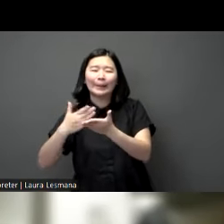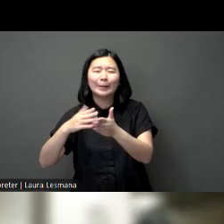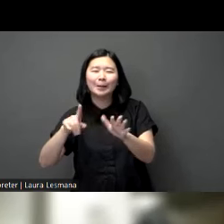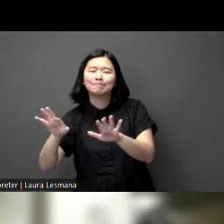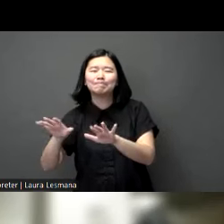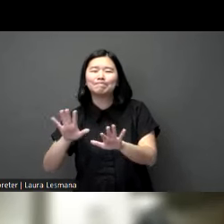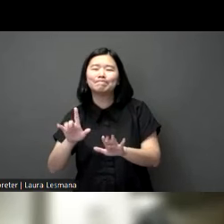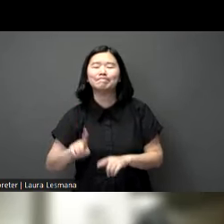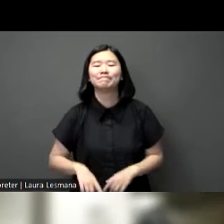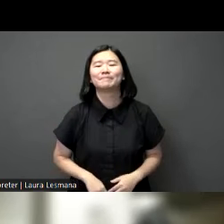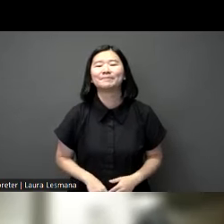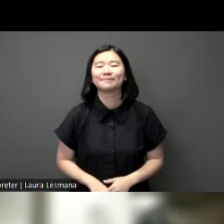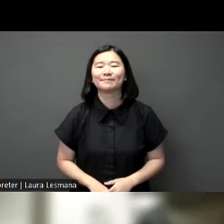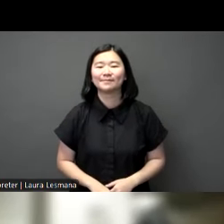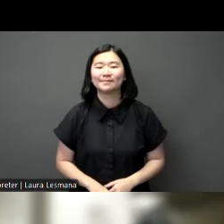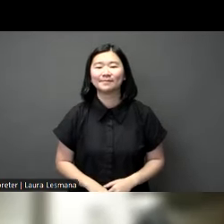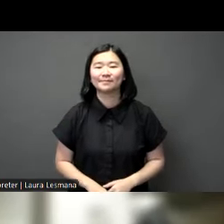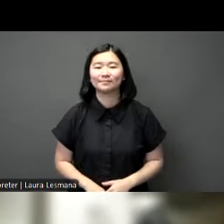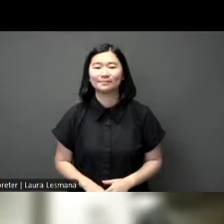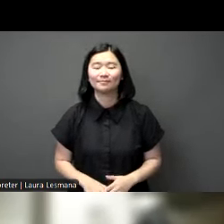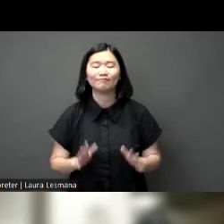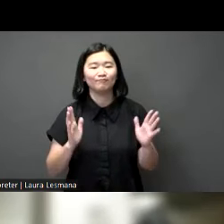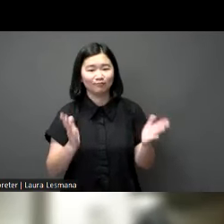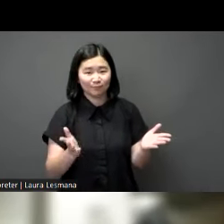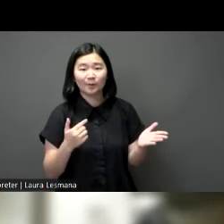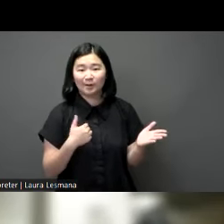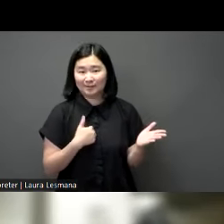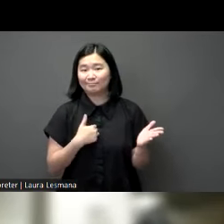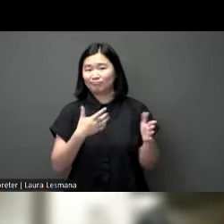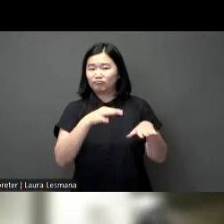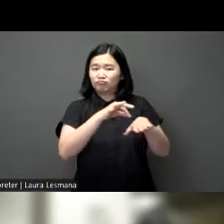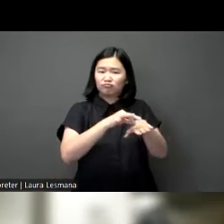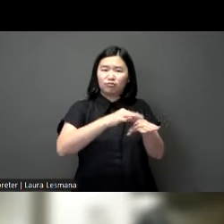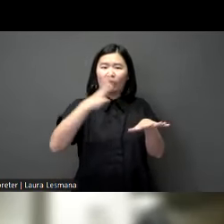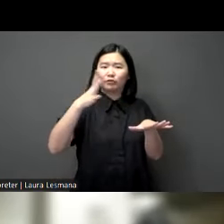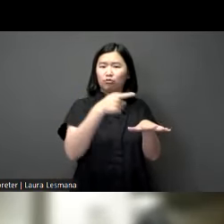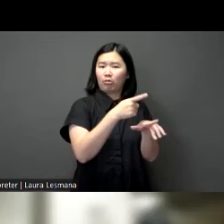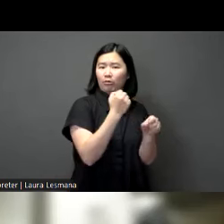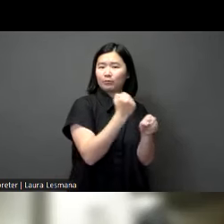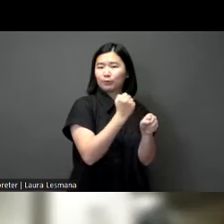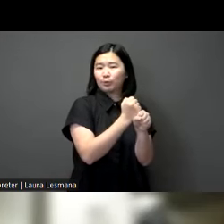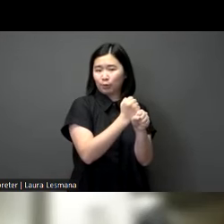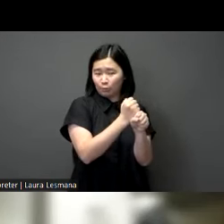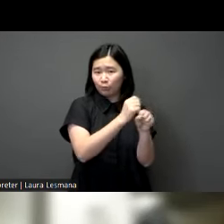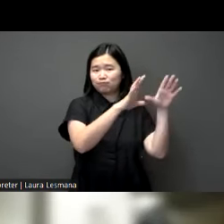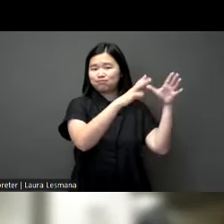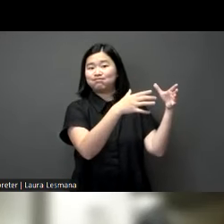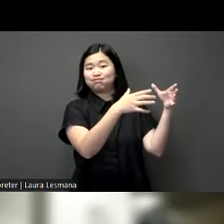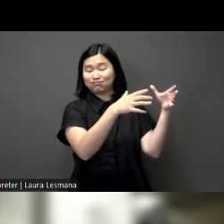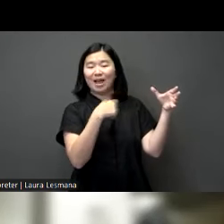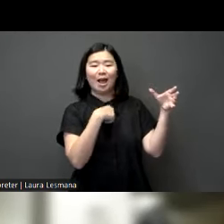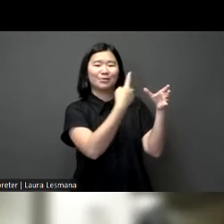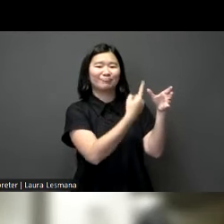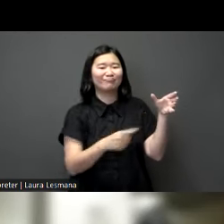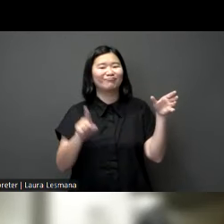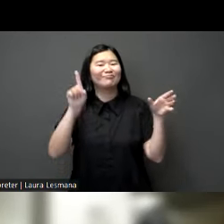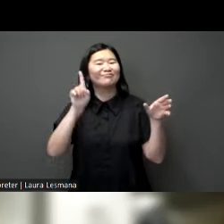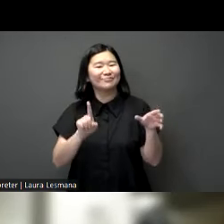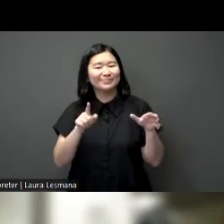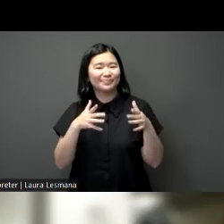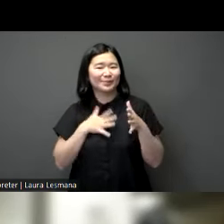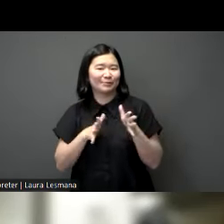a group of professionals in up and down Chile, some of the transnational groups as well. I